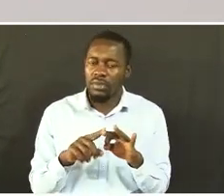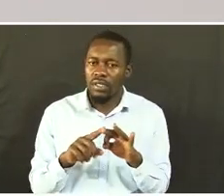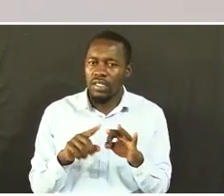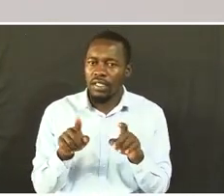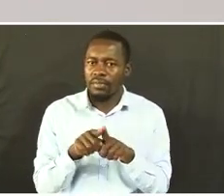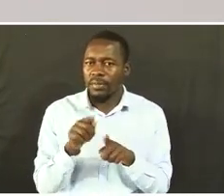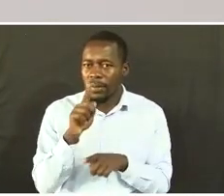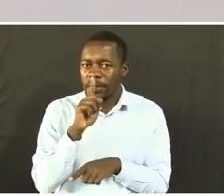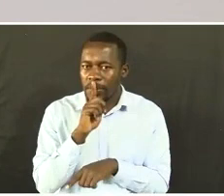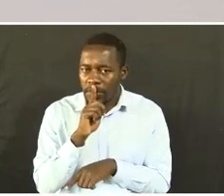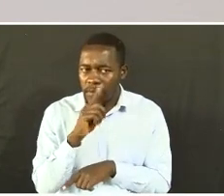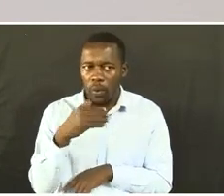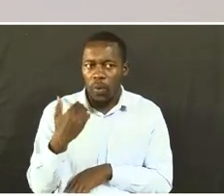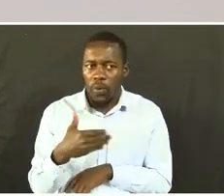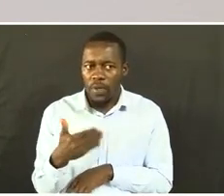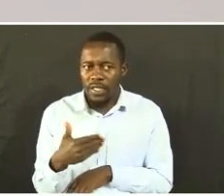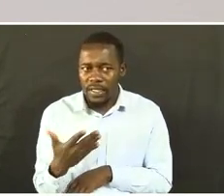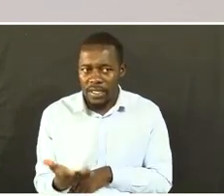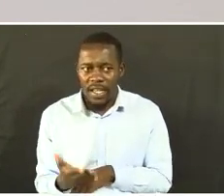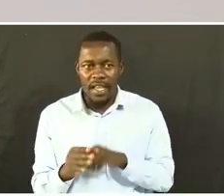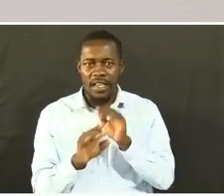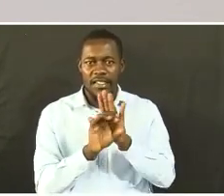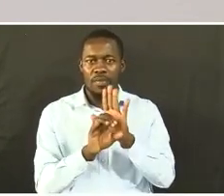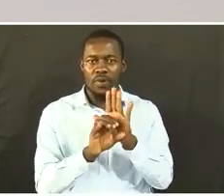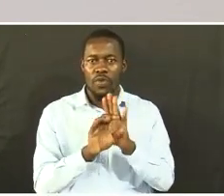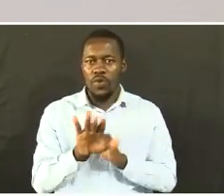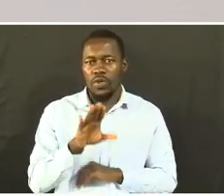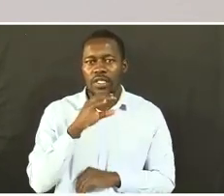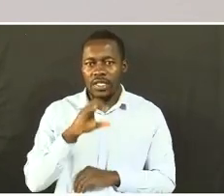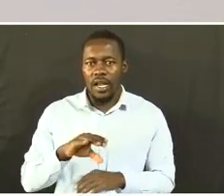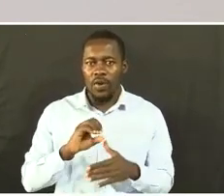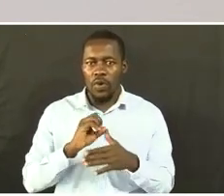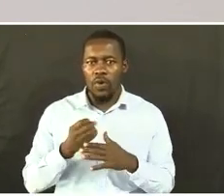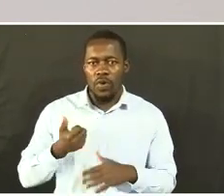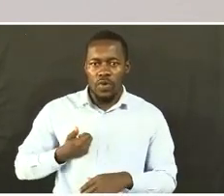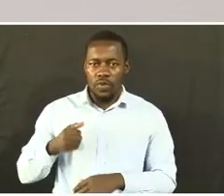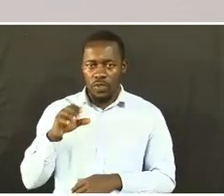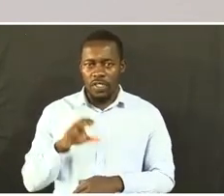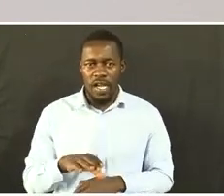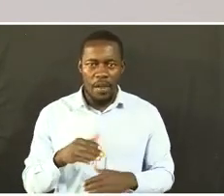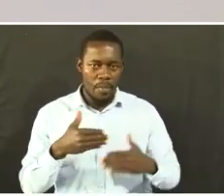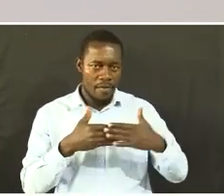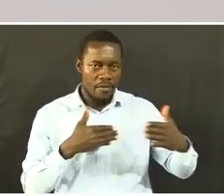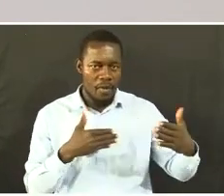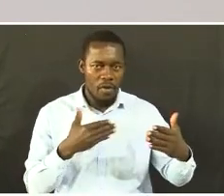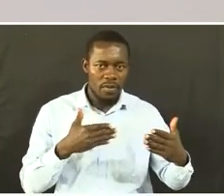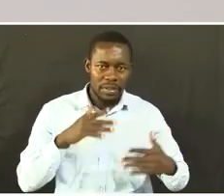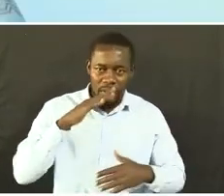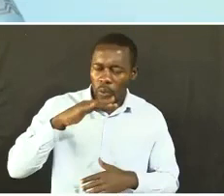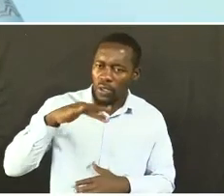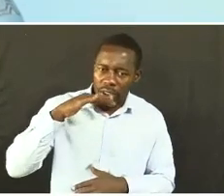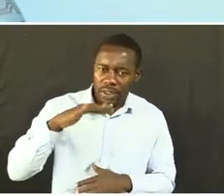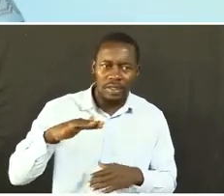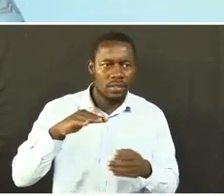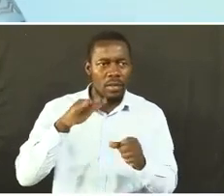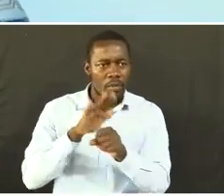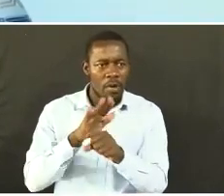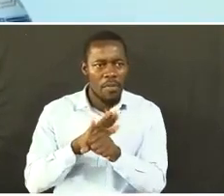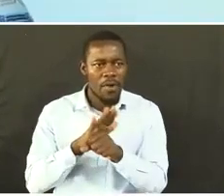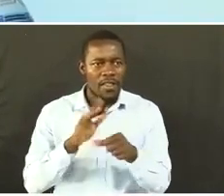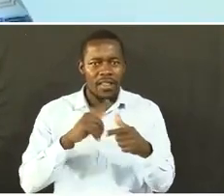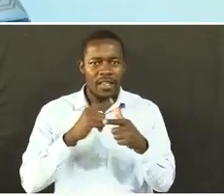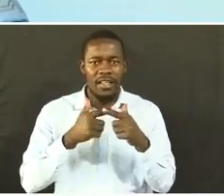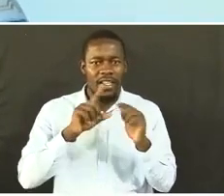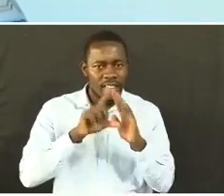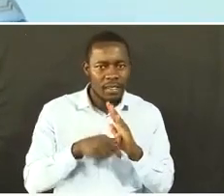just very introverted. Suddenly is very talkative and is very bold, saying things that they would not say routinely.